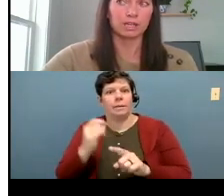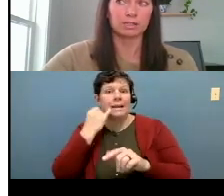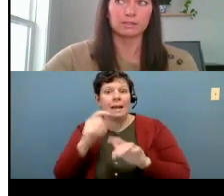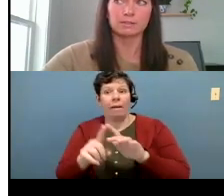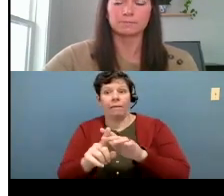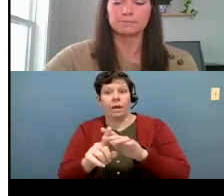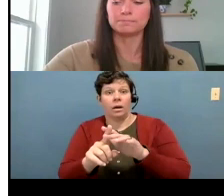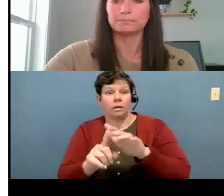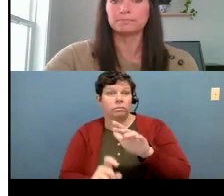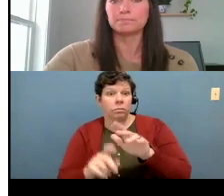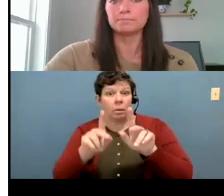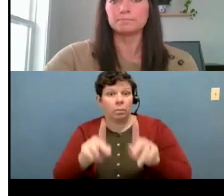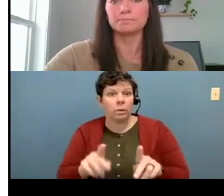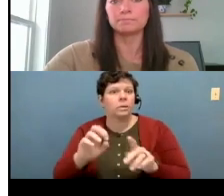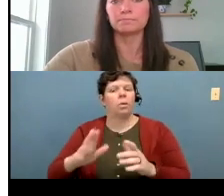person cases.